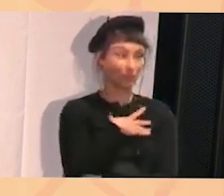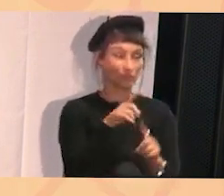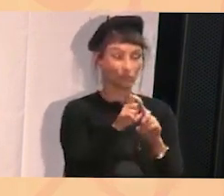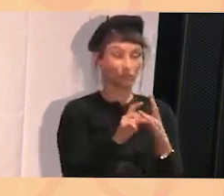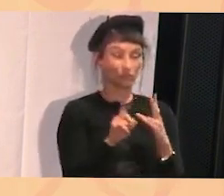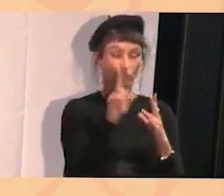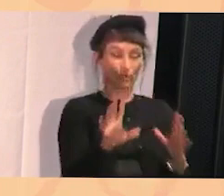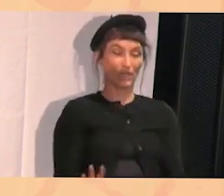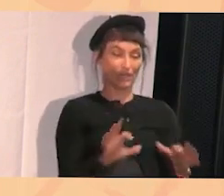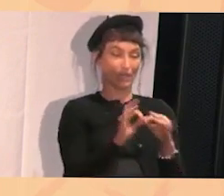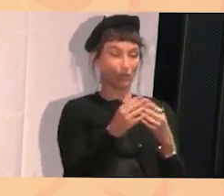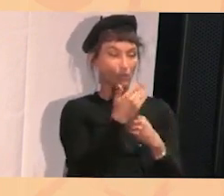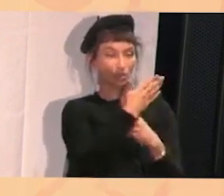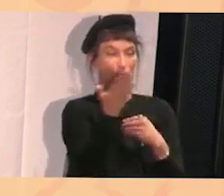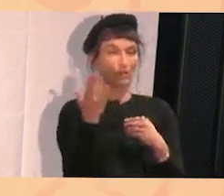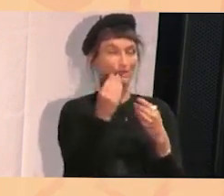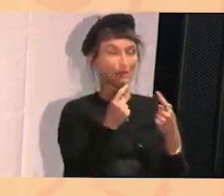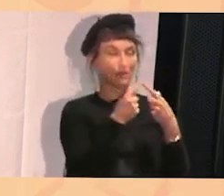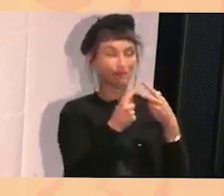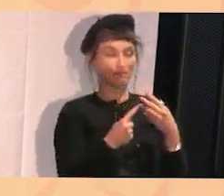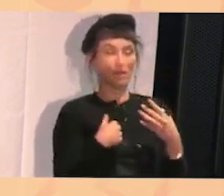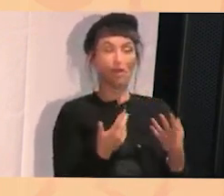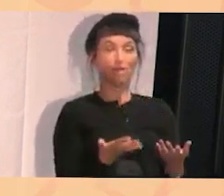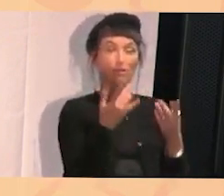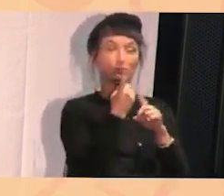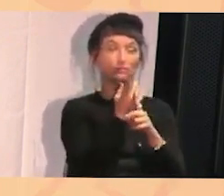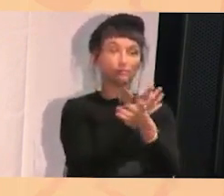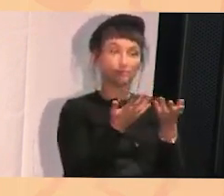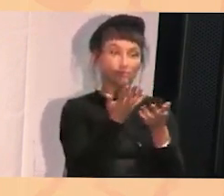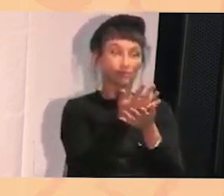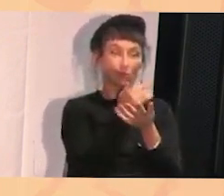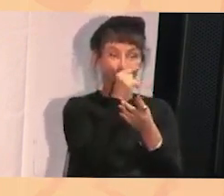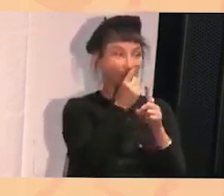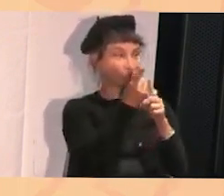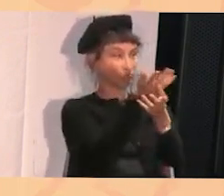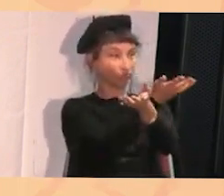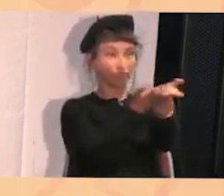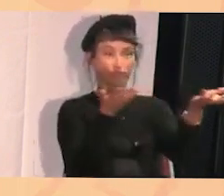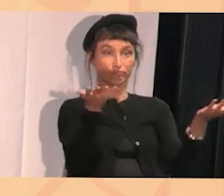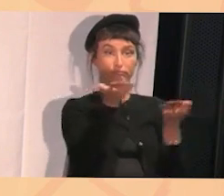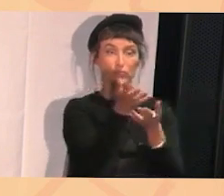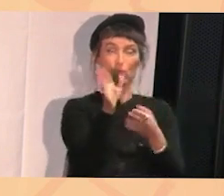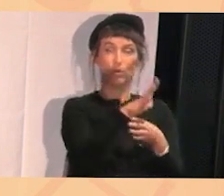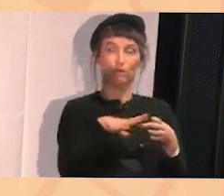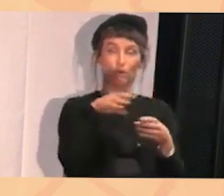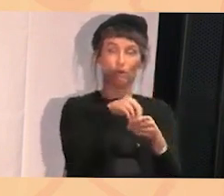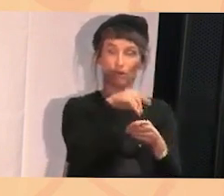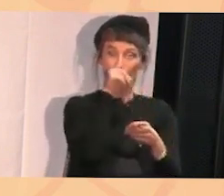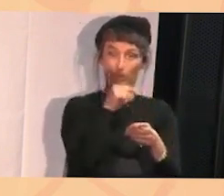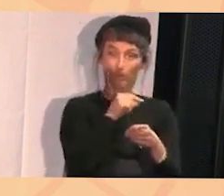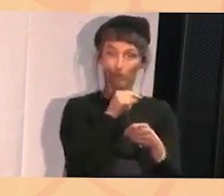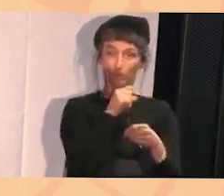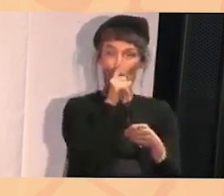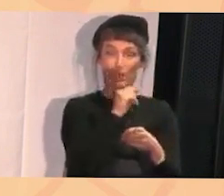you about some of the things that I've raised in a robust way. We can